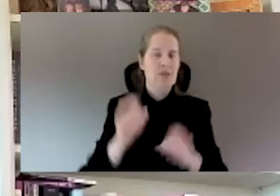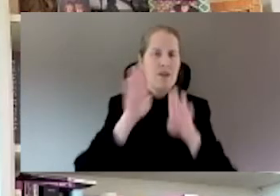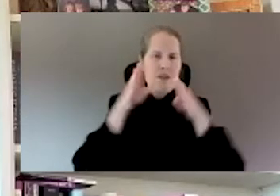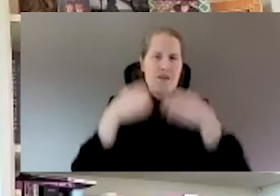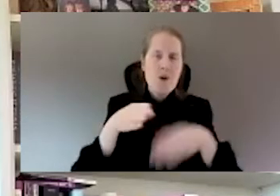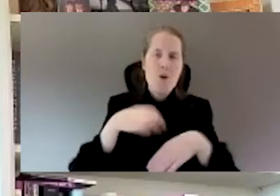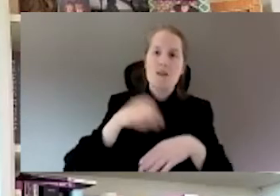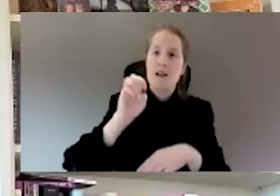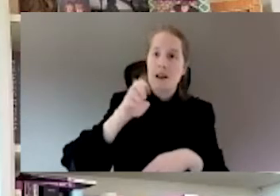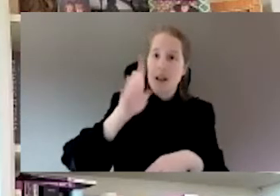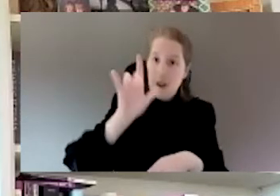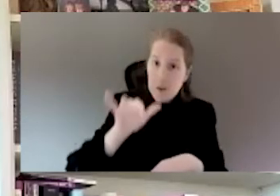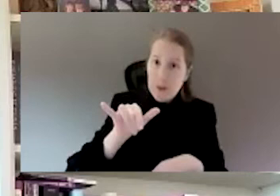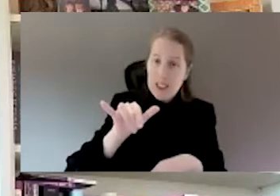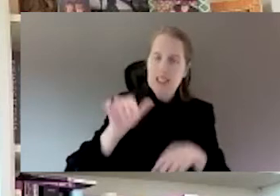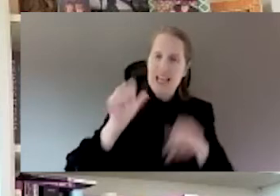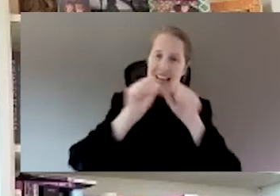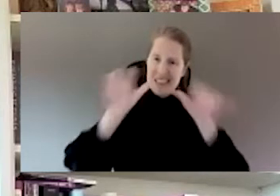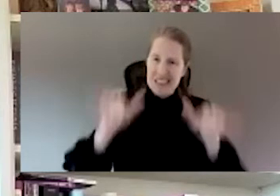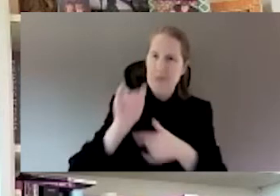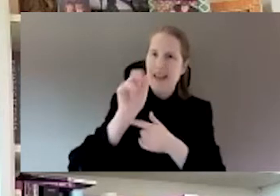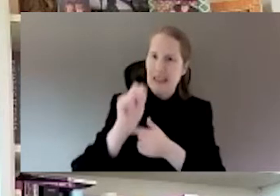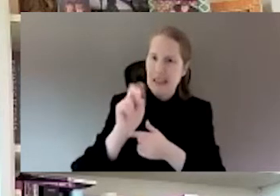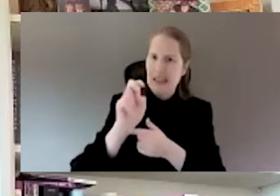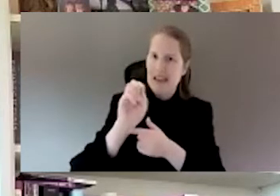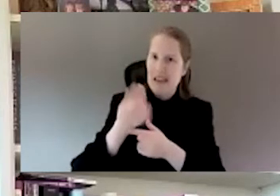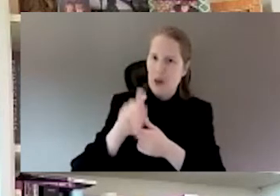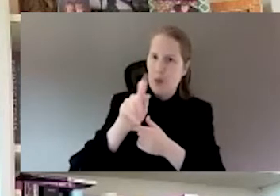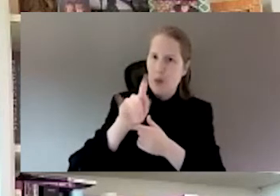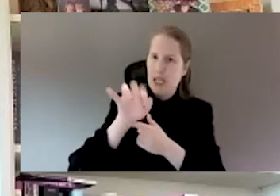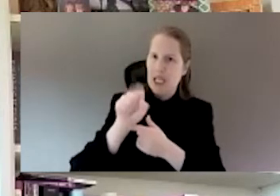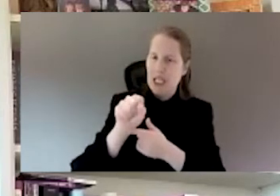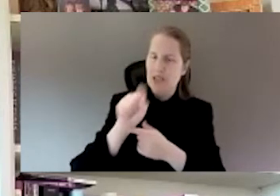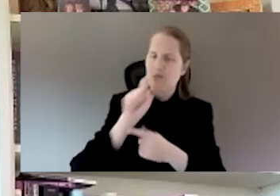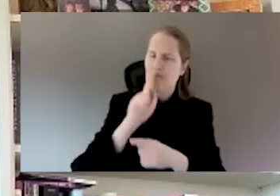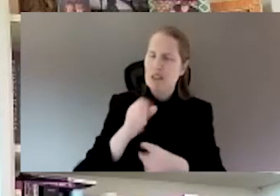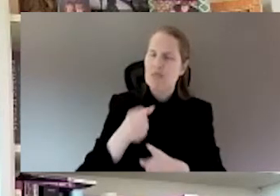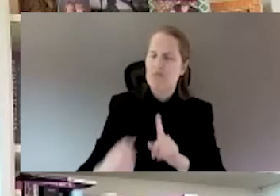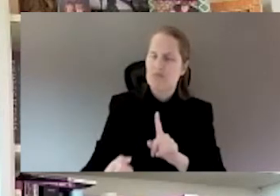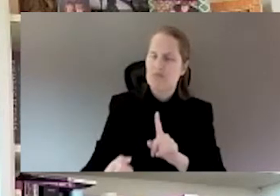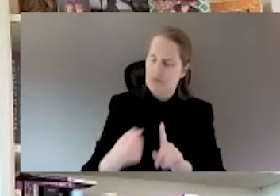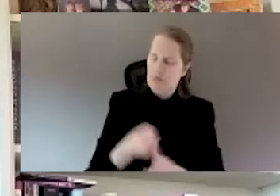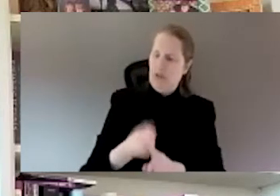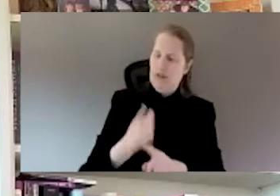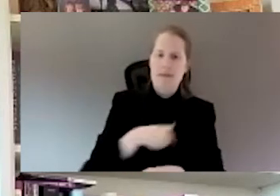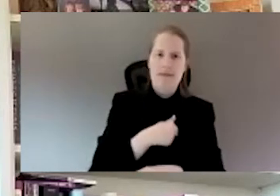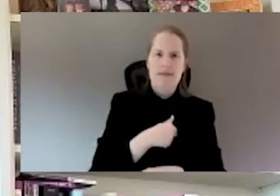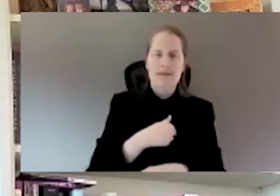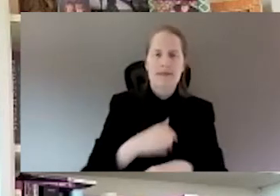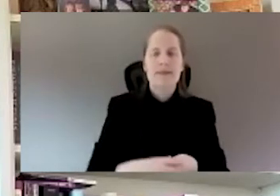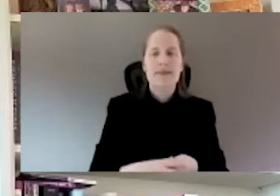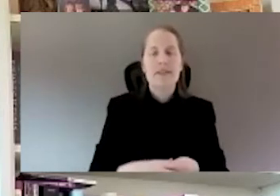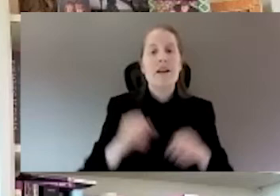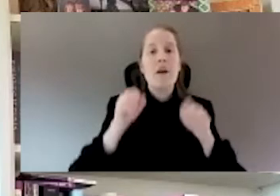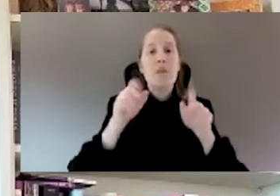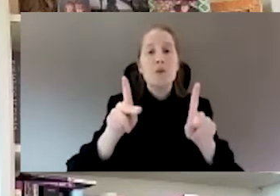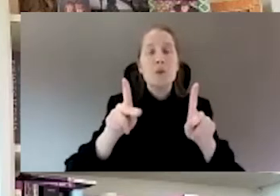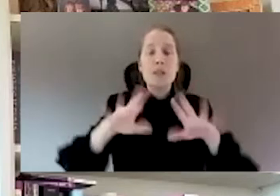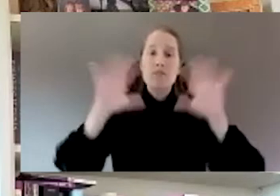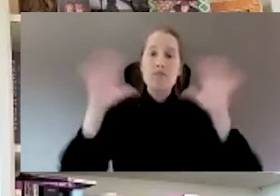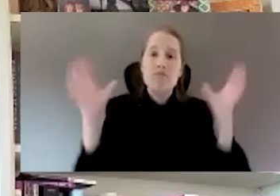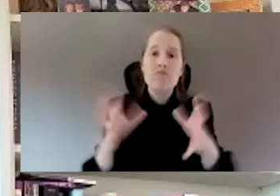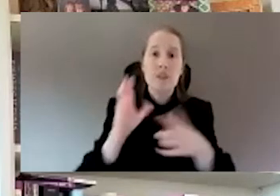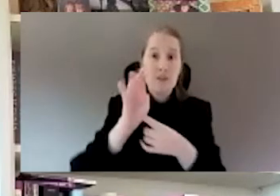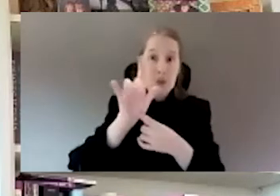and systemic inequities resonates with us all. And the opportunity to come together virtually to explore those themes